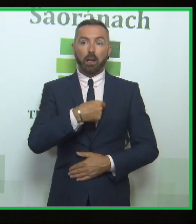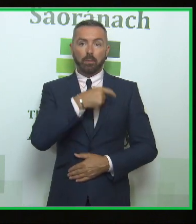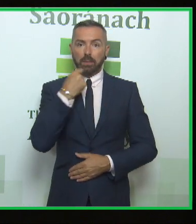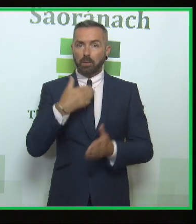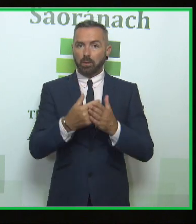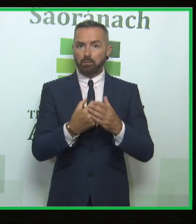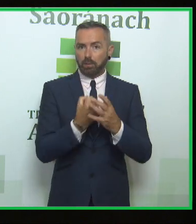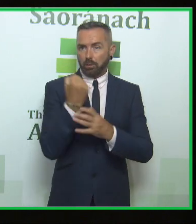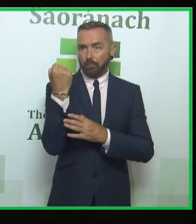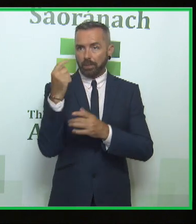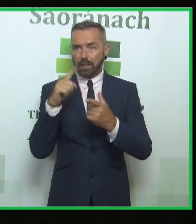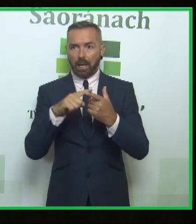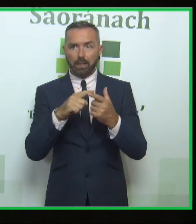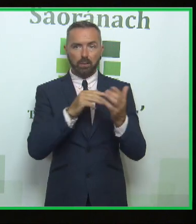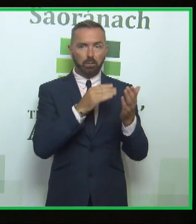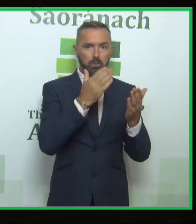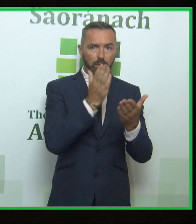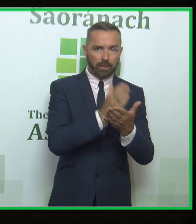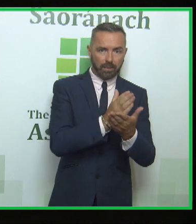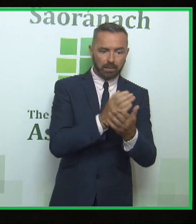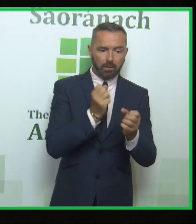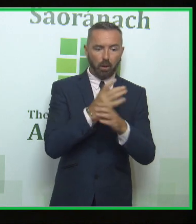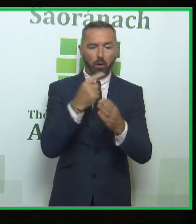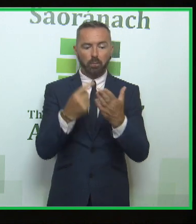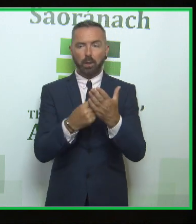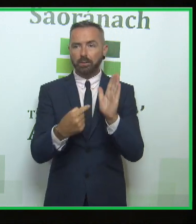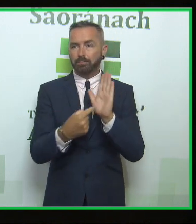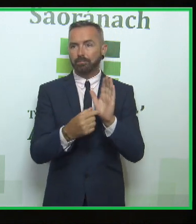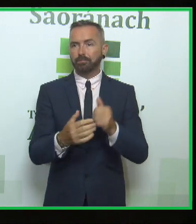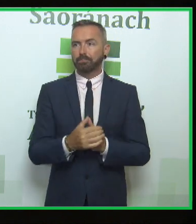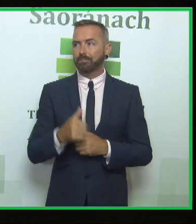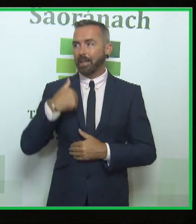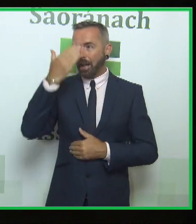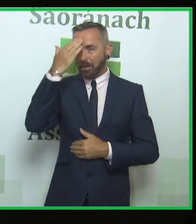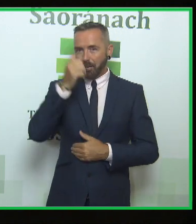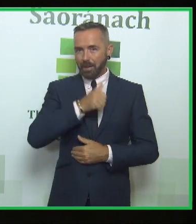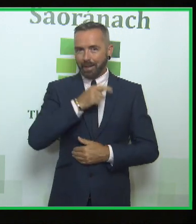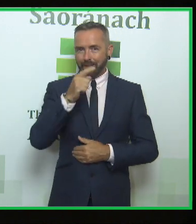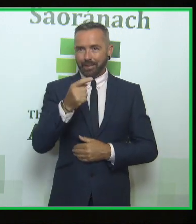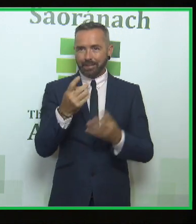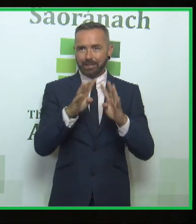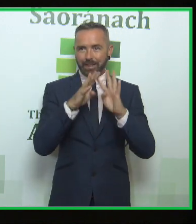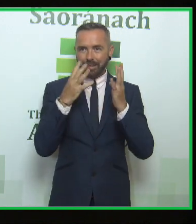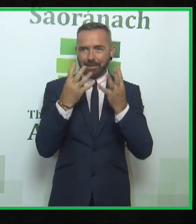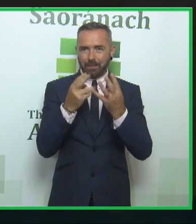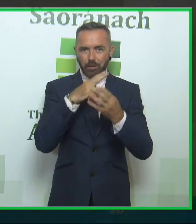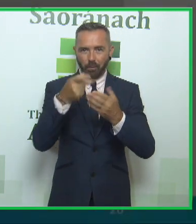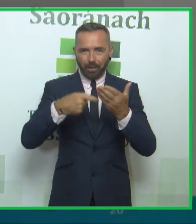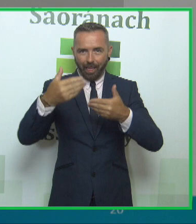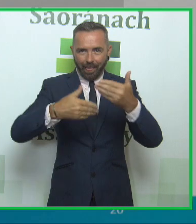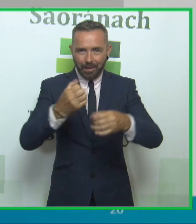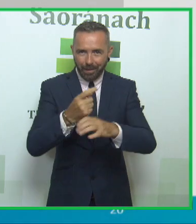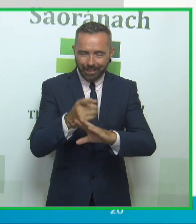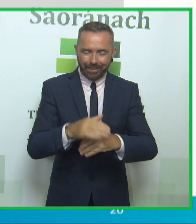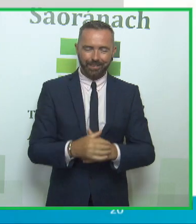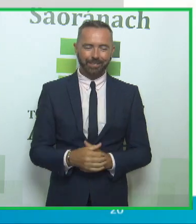and prevention in all policies. I do know I'm at this Assembly and the next one's going to address that. But so what would that look